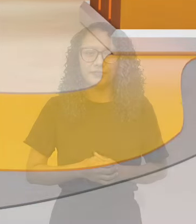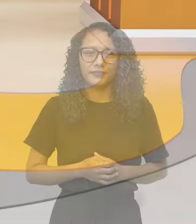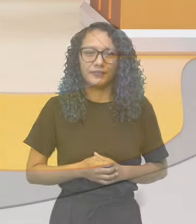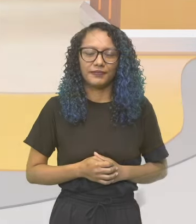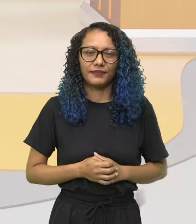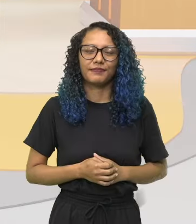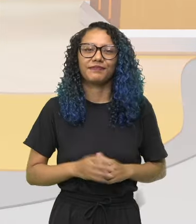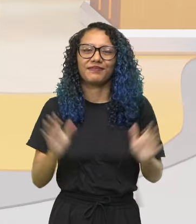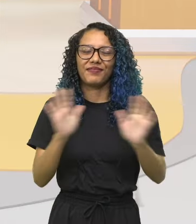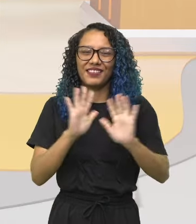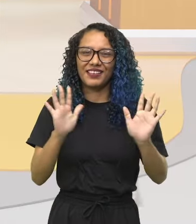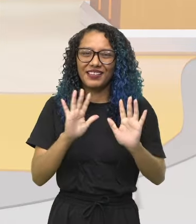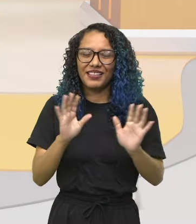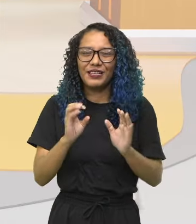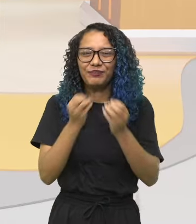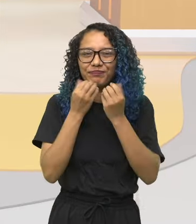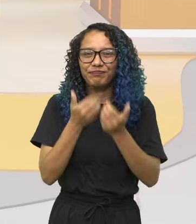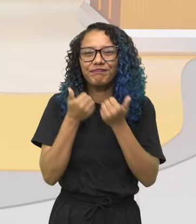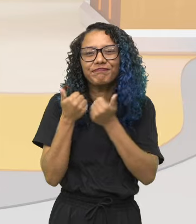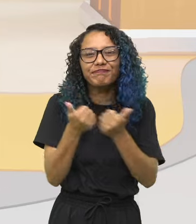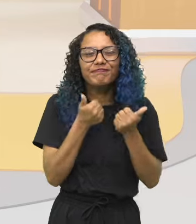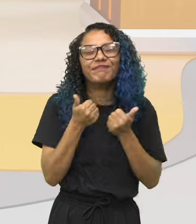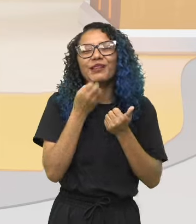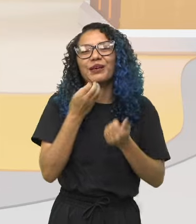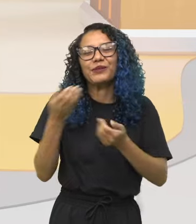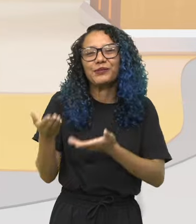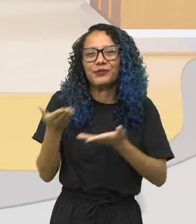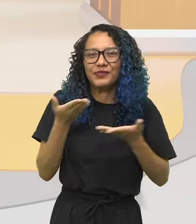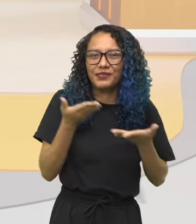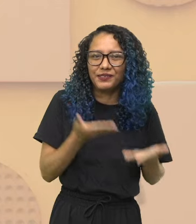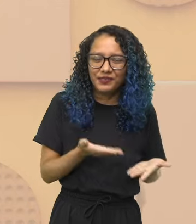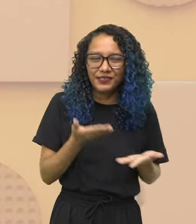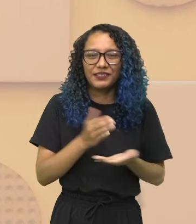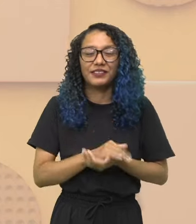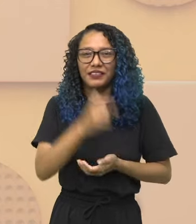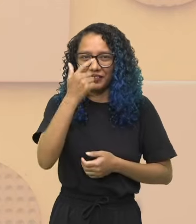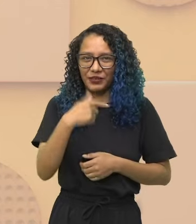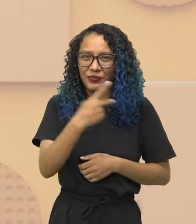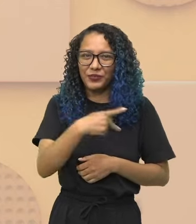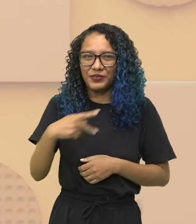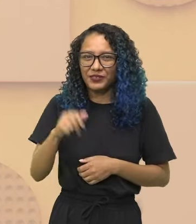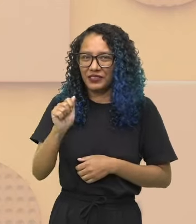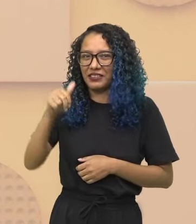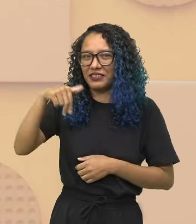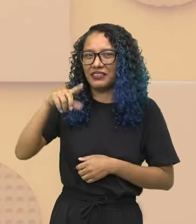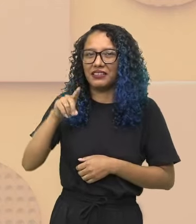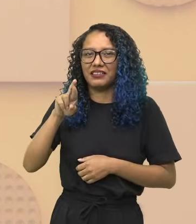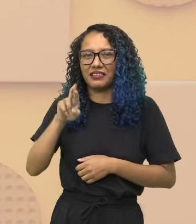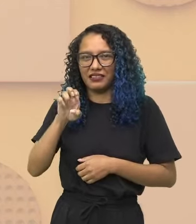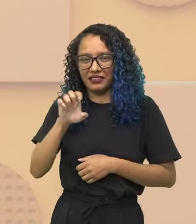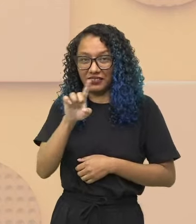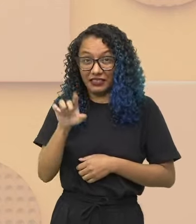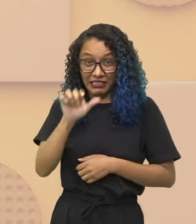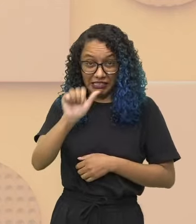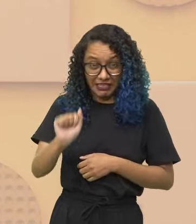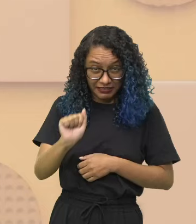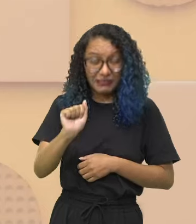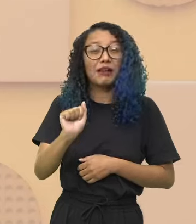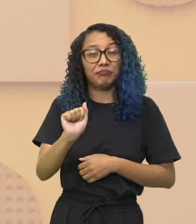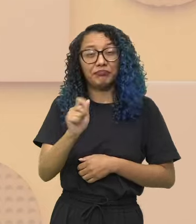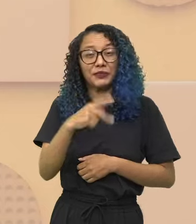Hello, are you? Welcome to professor Andresa Xavier, professor of